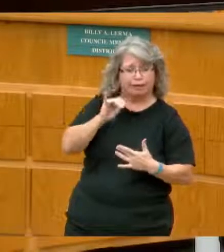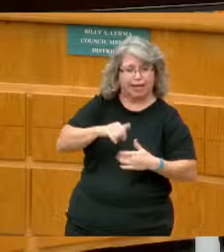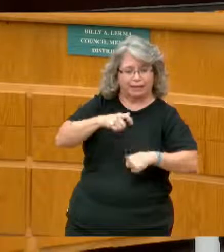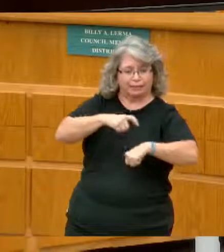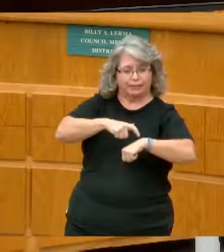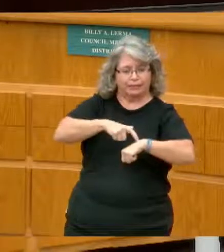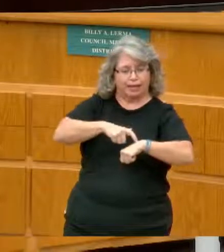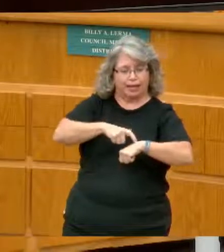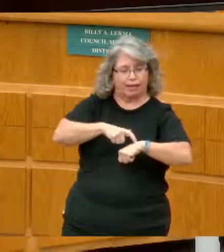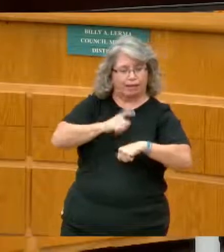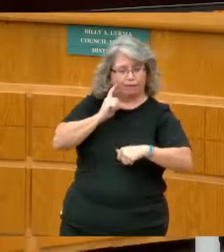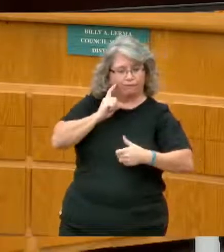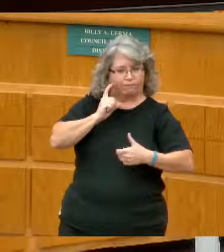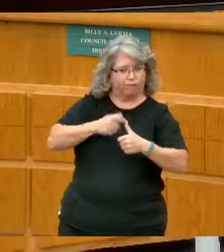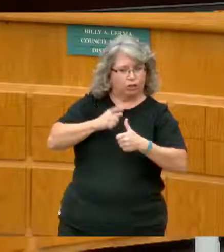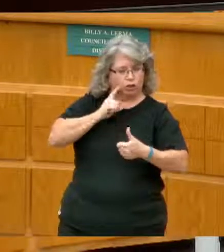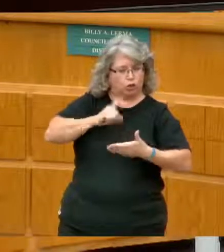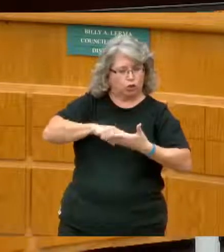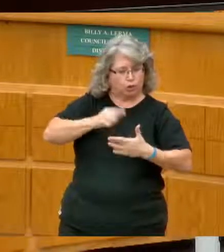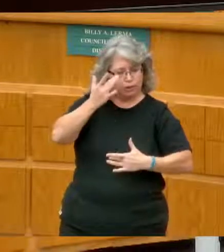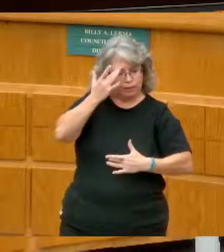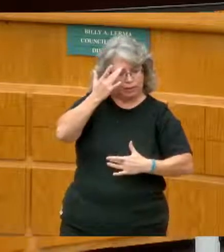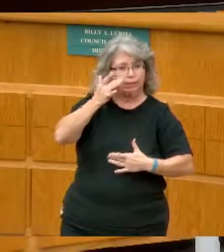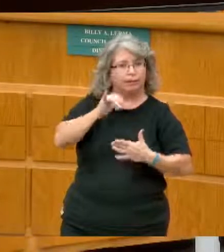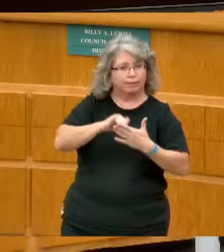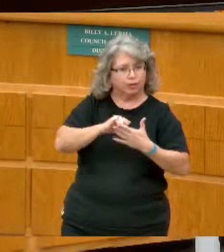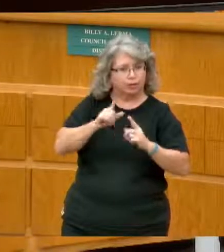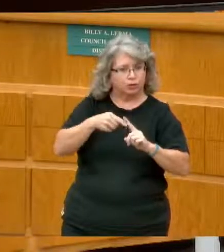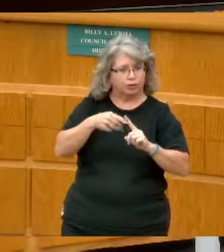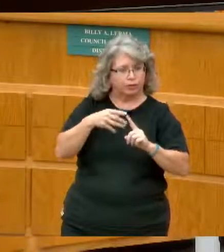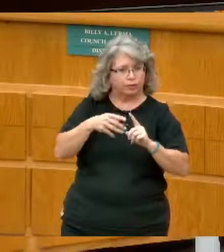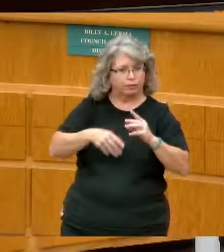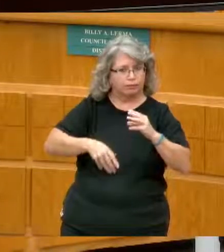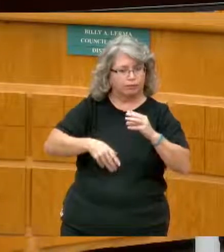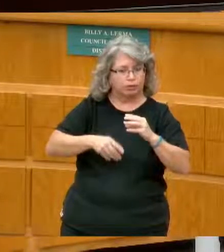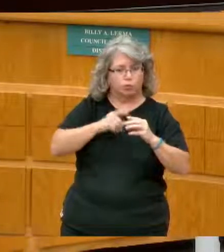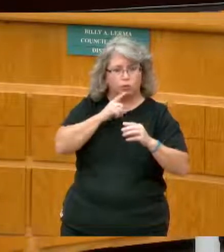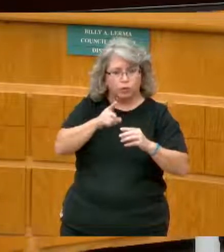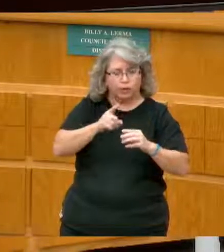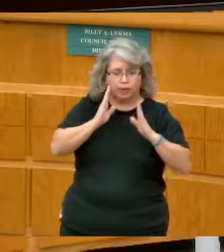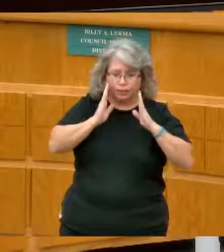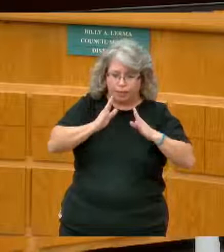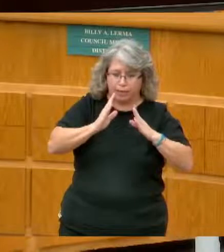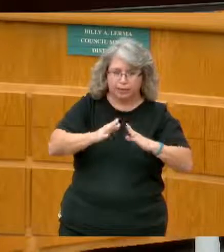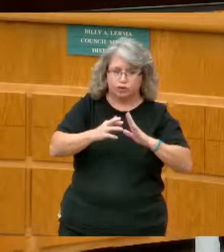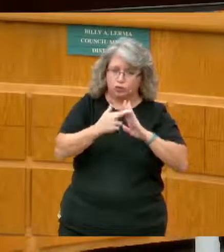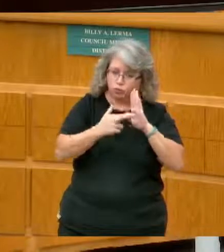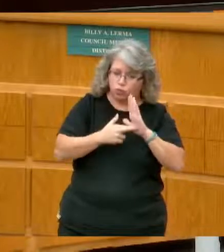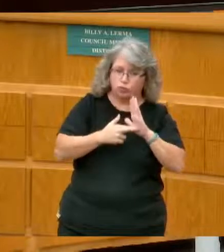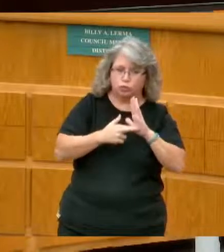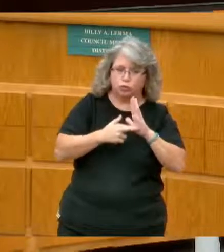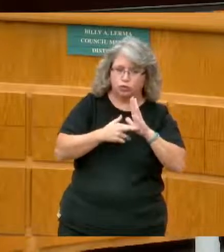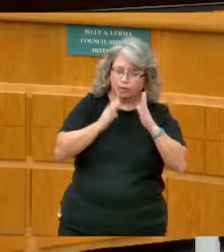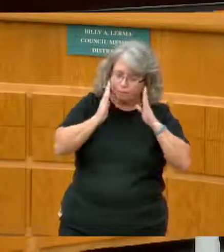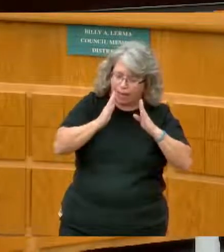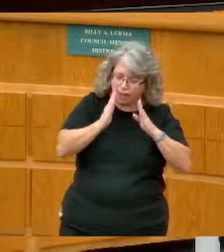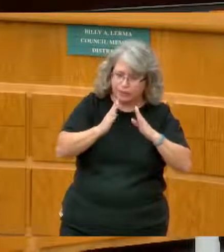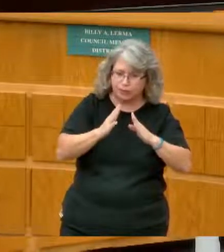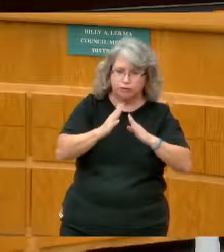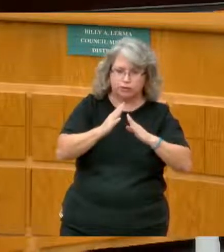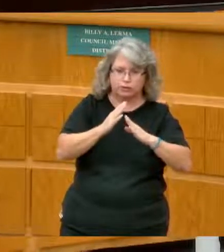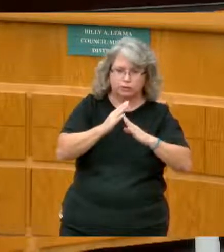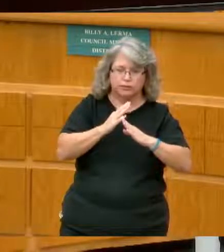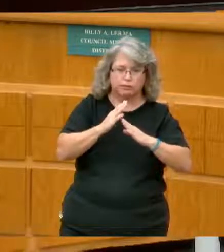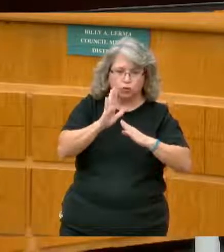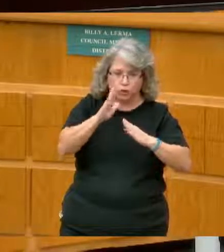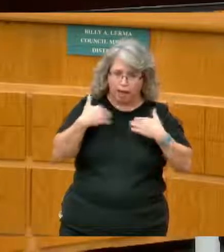extra careful to mind those rules, particularly those 2 to 3 days after. Please pay close attention to